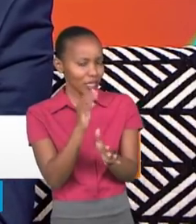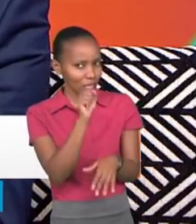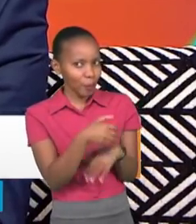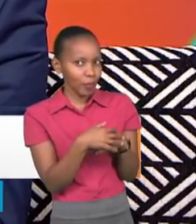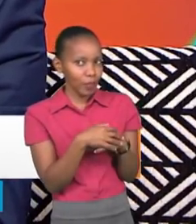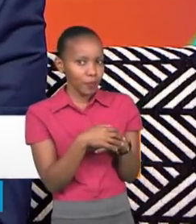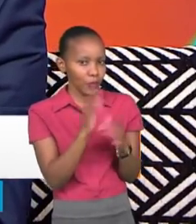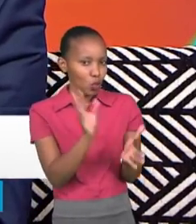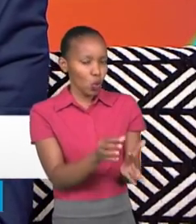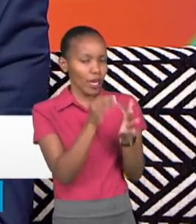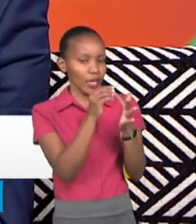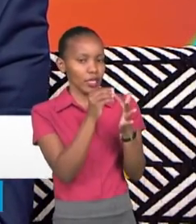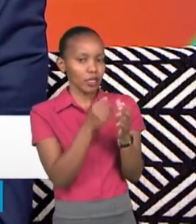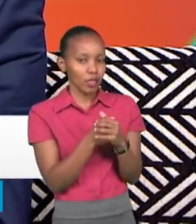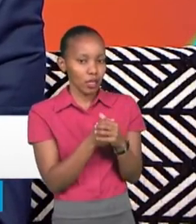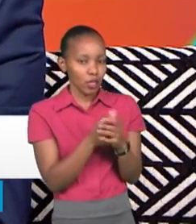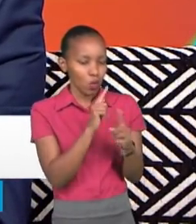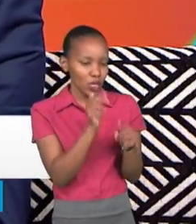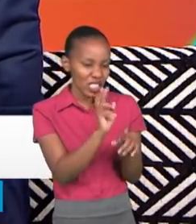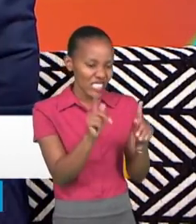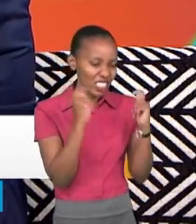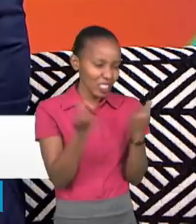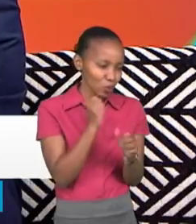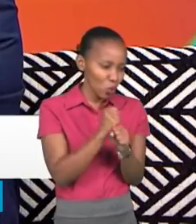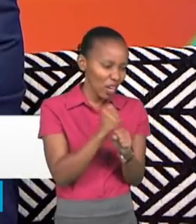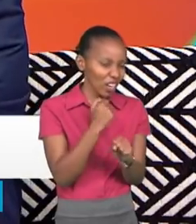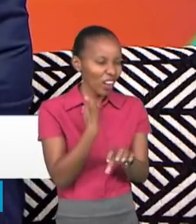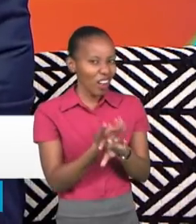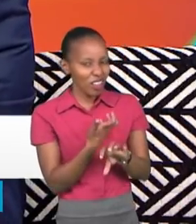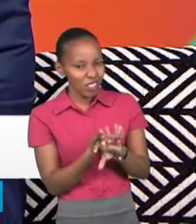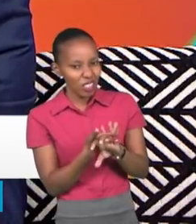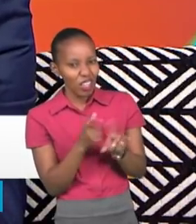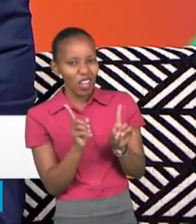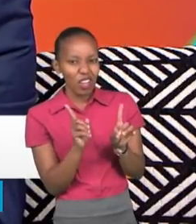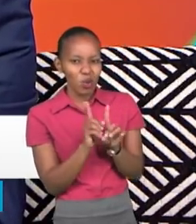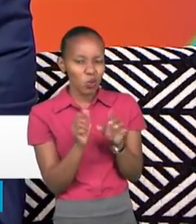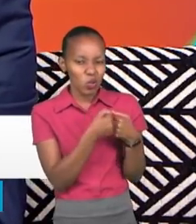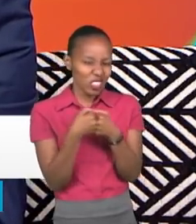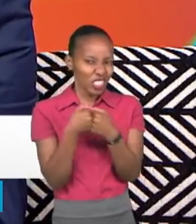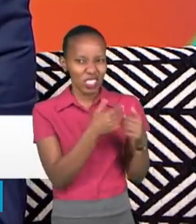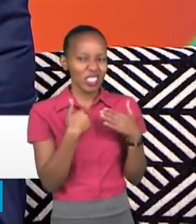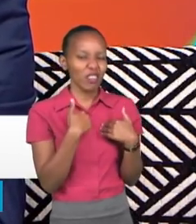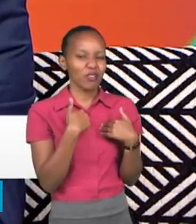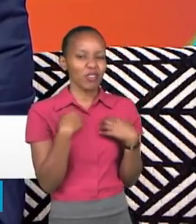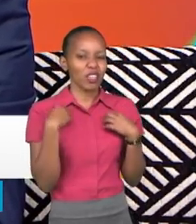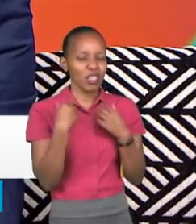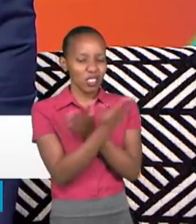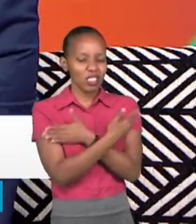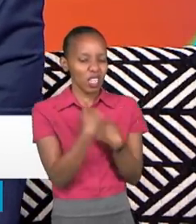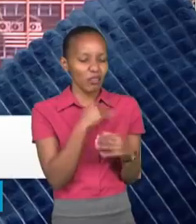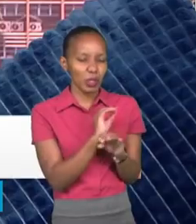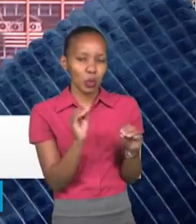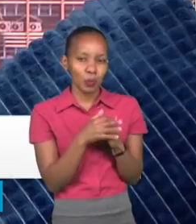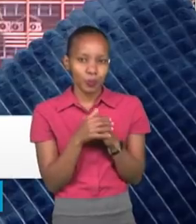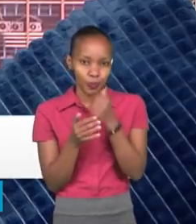the uniqueness, because now when you see teams struggling with uniforms in KPL, it's so sad. Whereby, for example, You